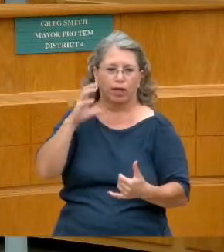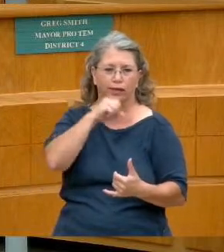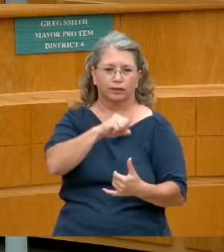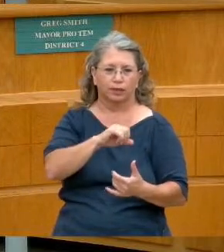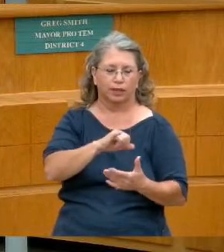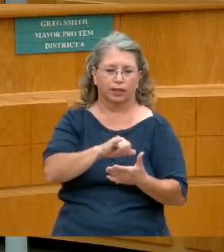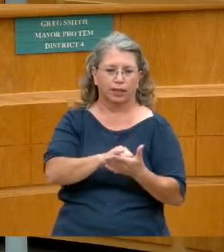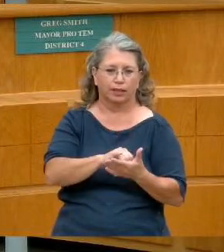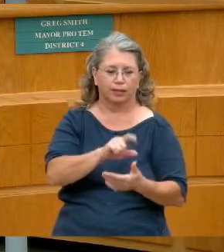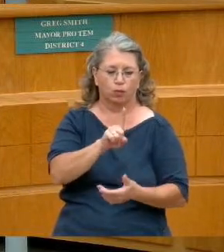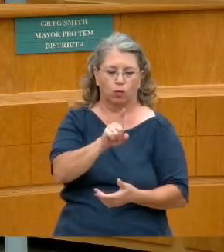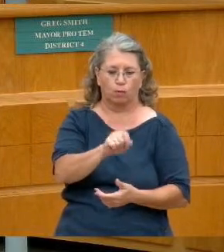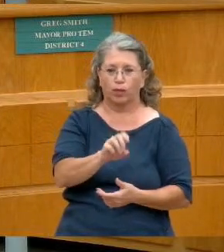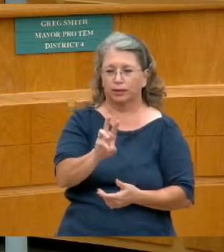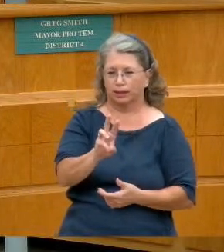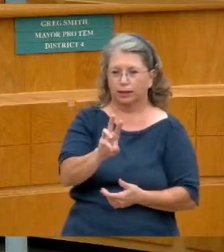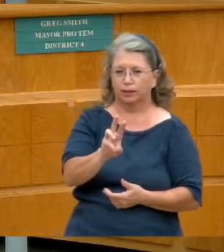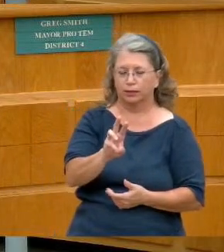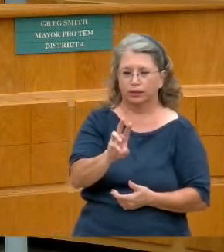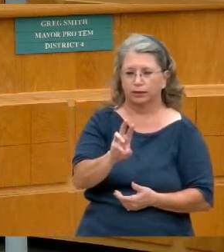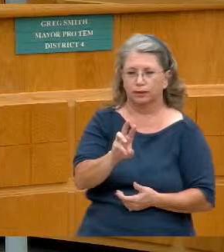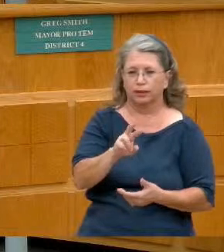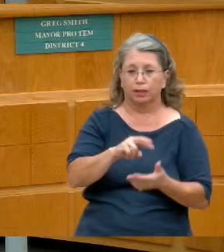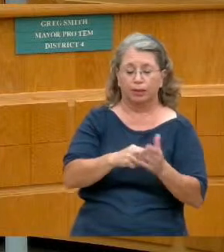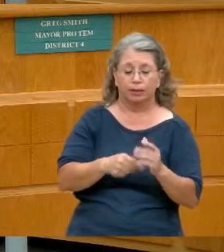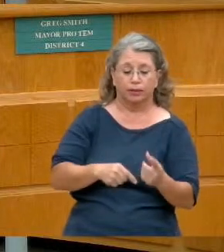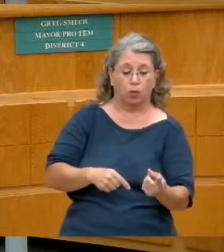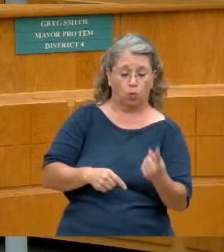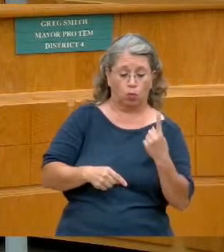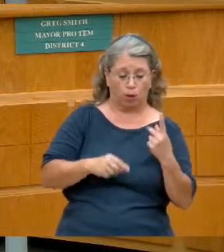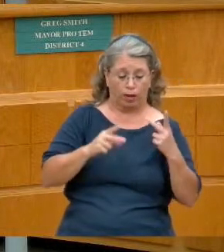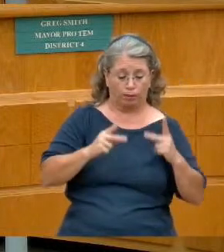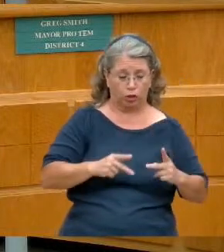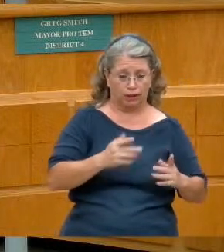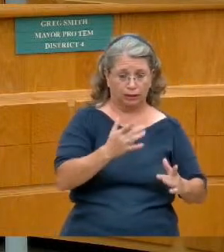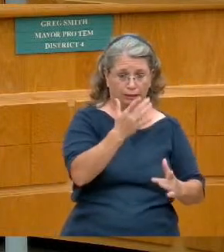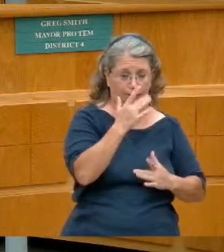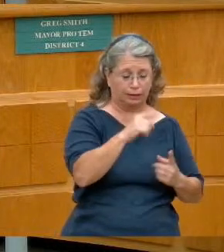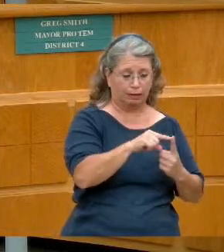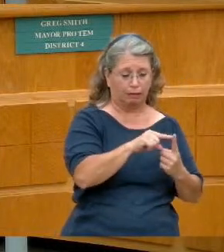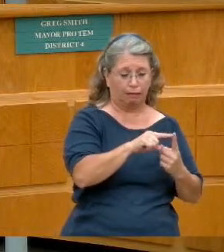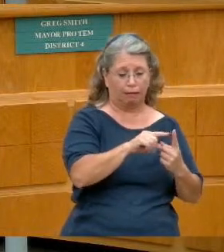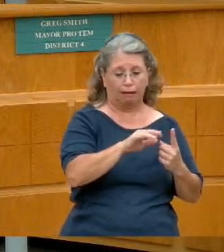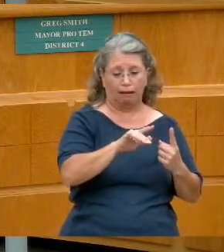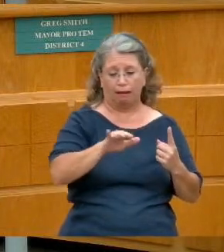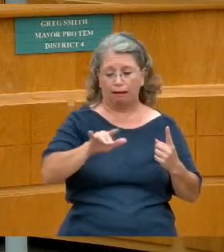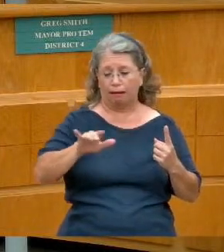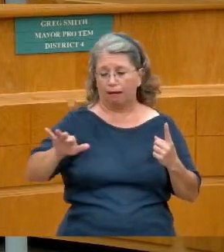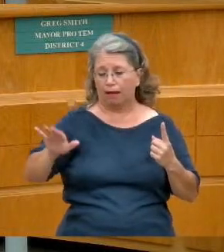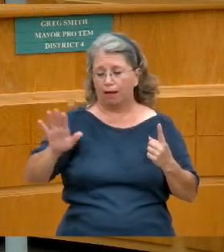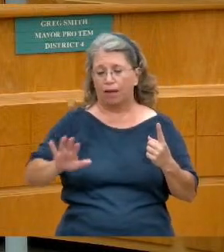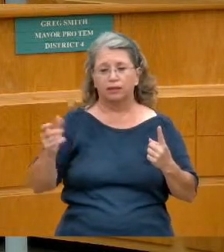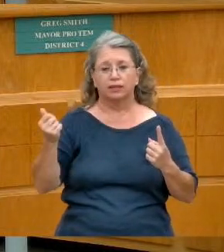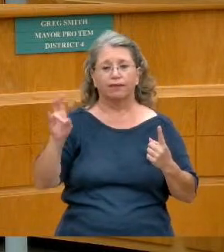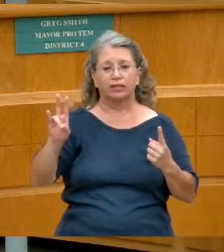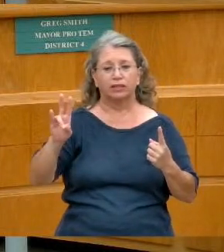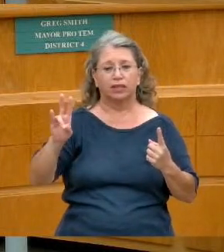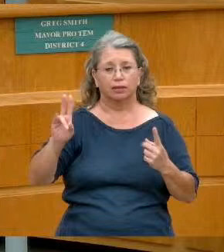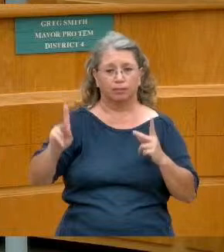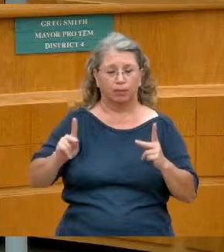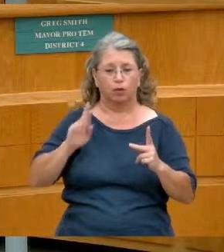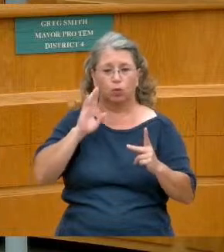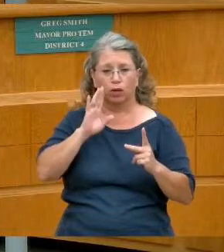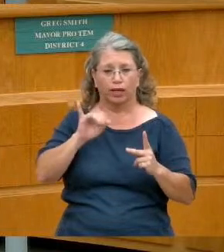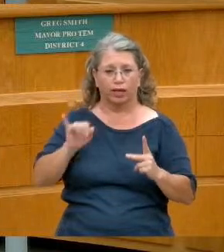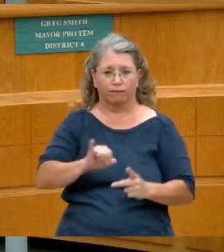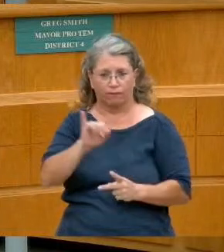1.6. And what that means is that you go from 1 person to about 17 infected within a 1-month period. Now, here's the thing, that